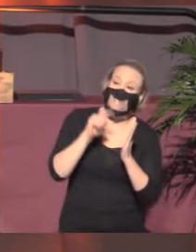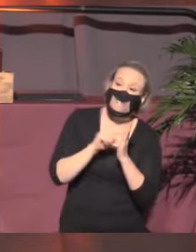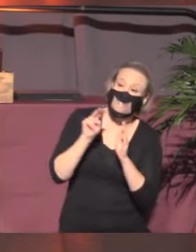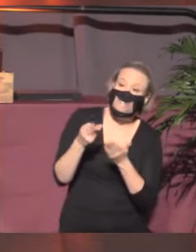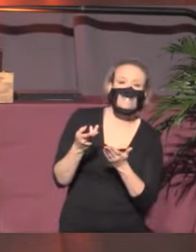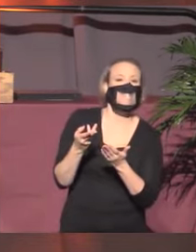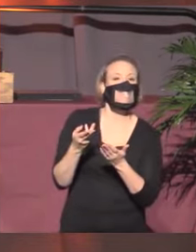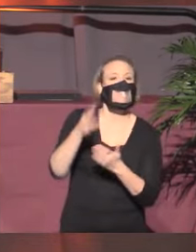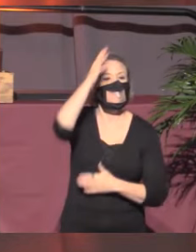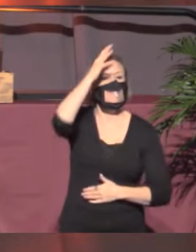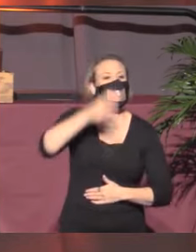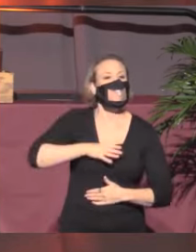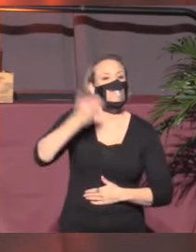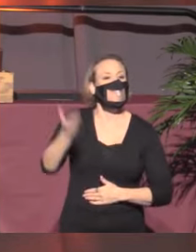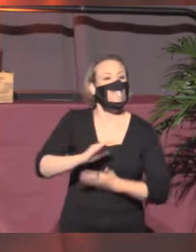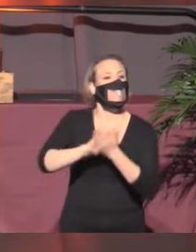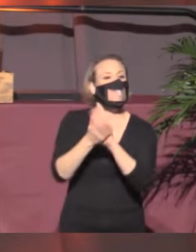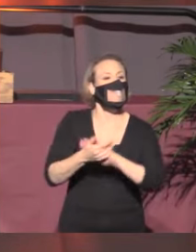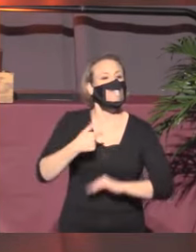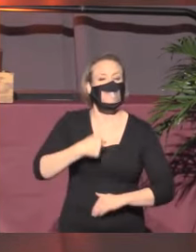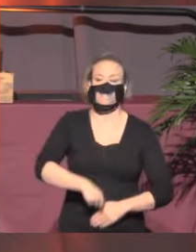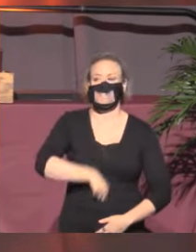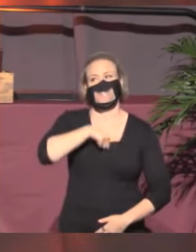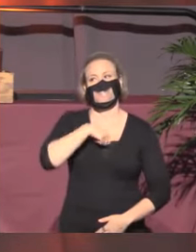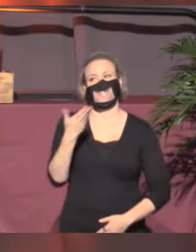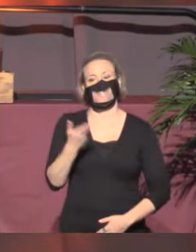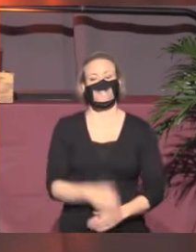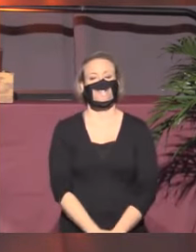become. We're so very proud of him.